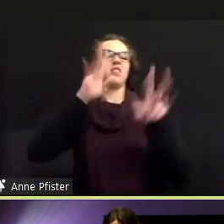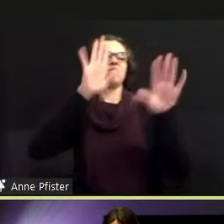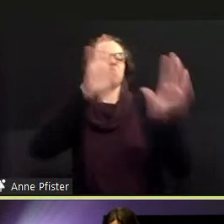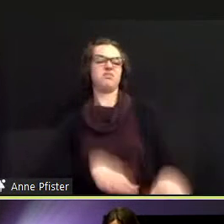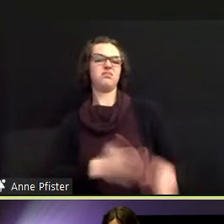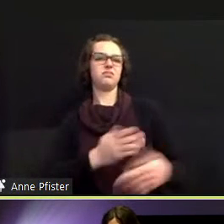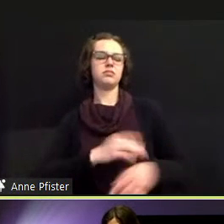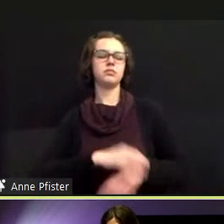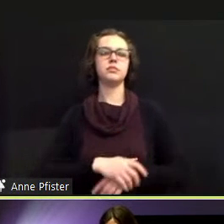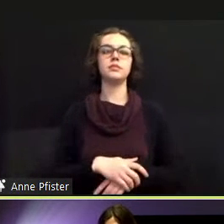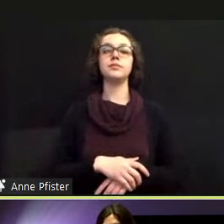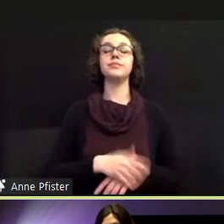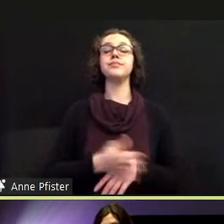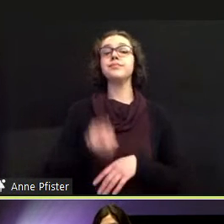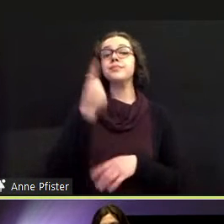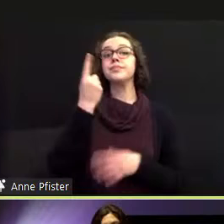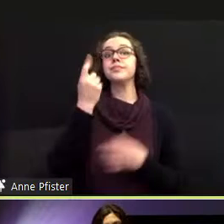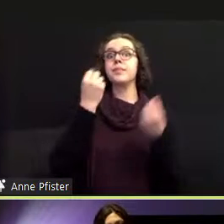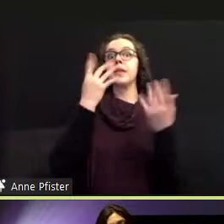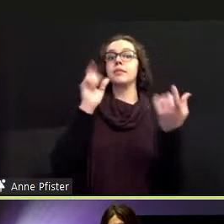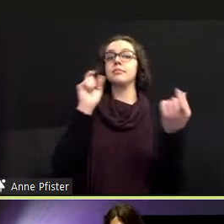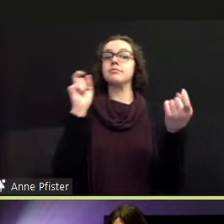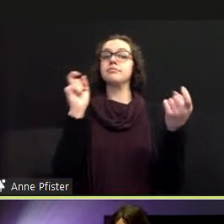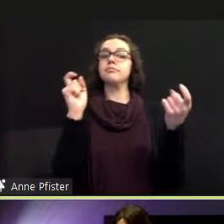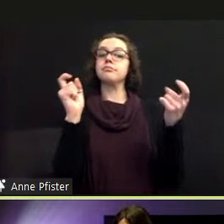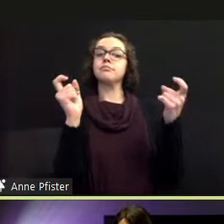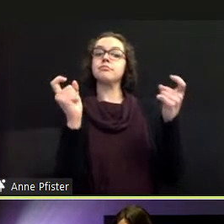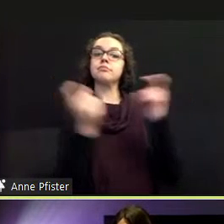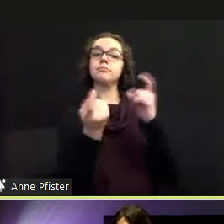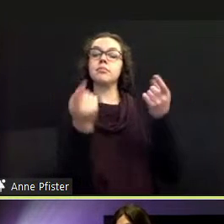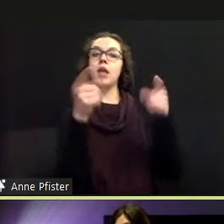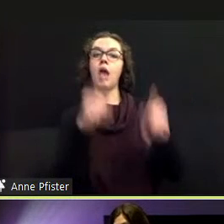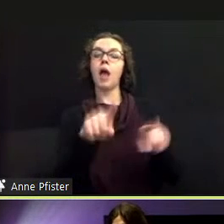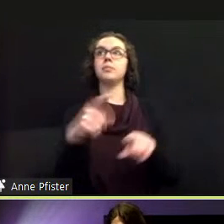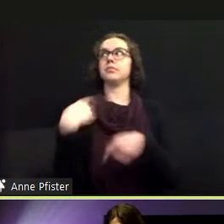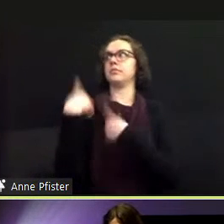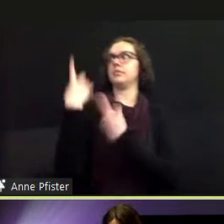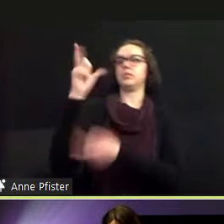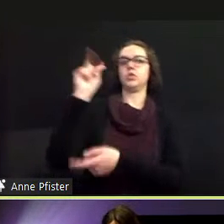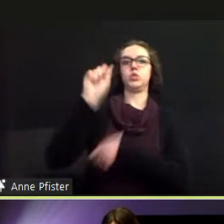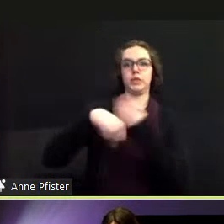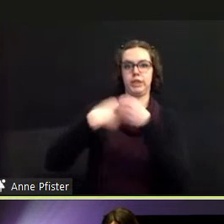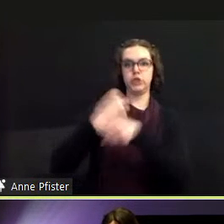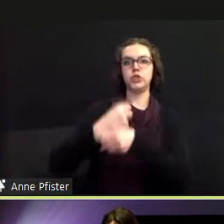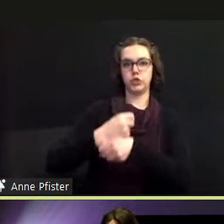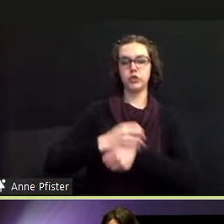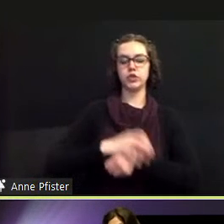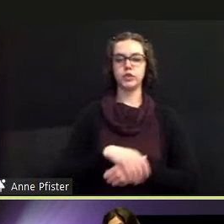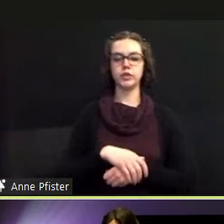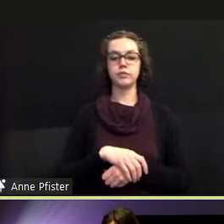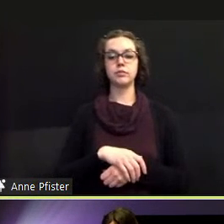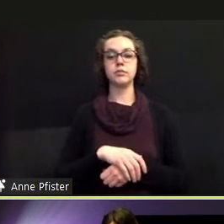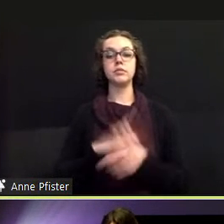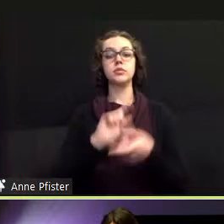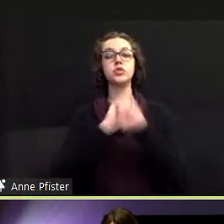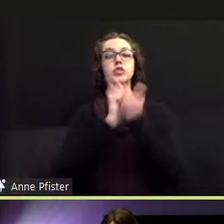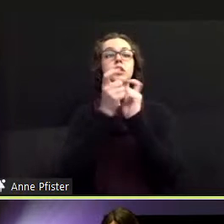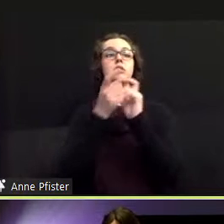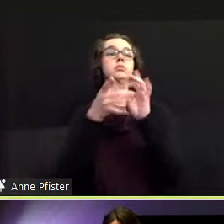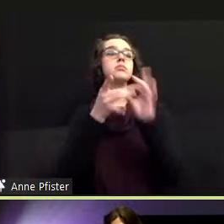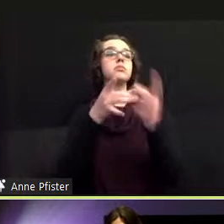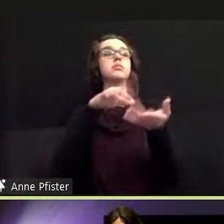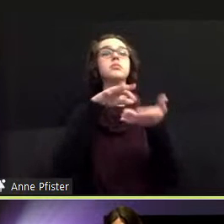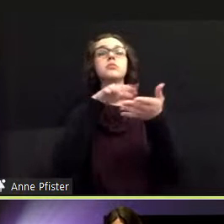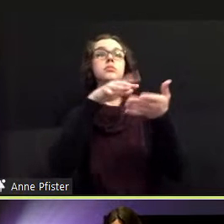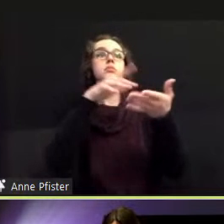A significant shift has occurred in many of these contexts in the 20 years since the article was written. Through changes in both scholarly claims about the